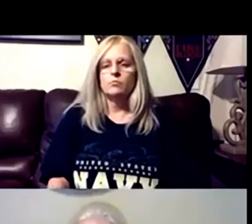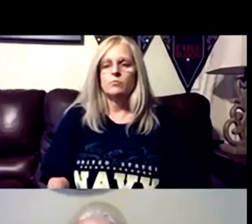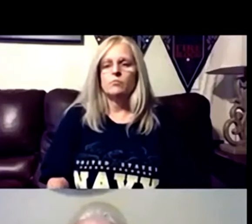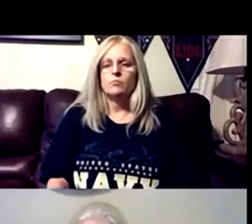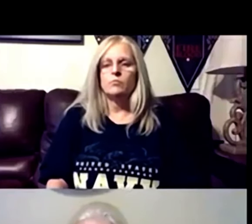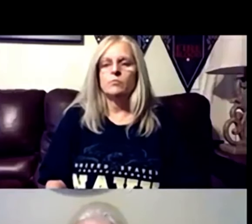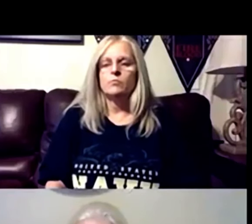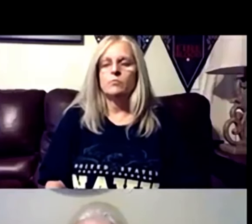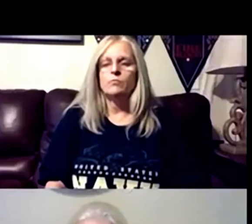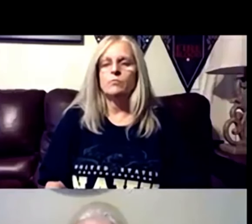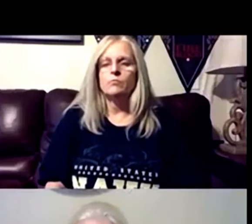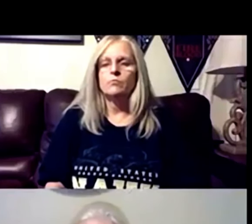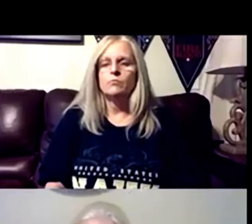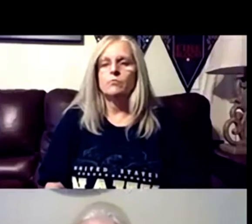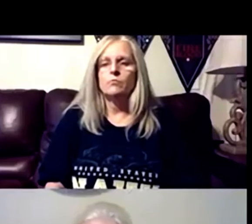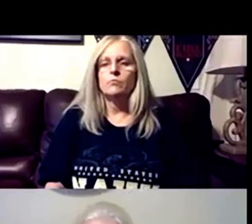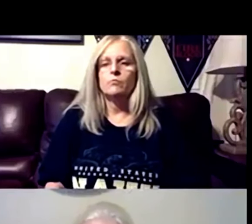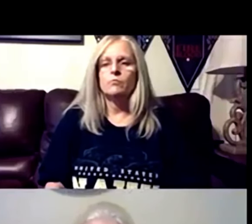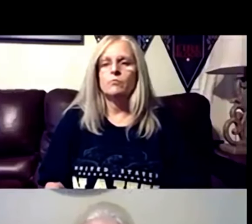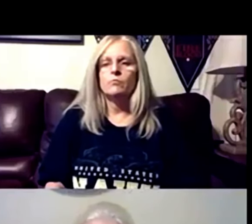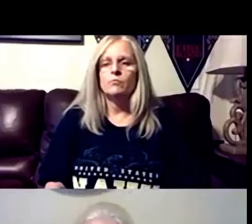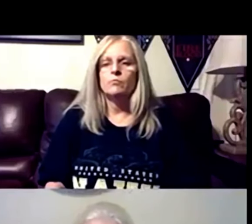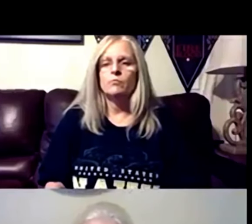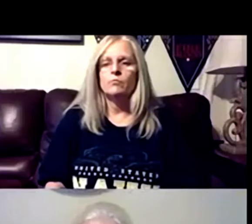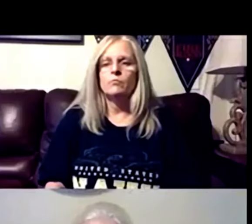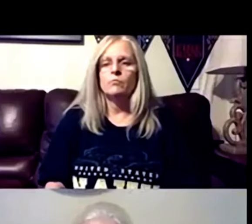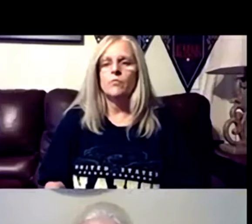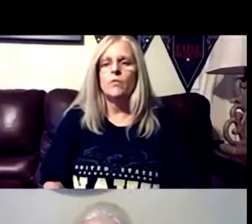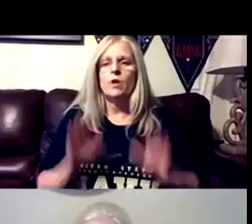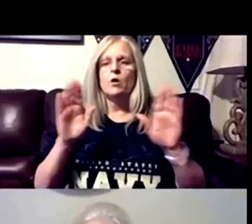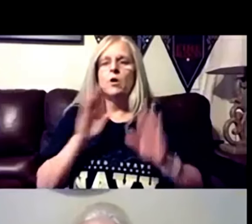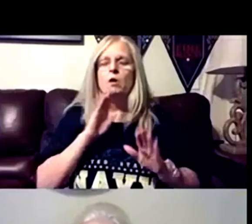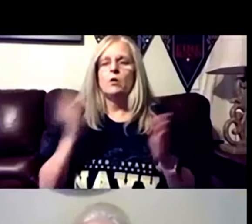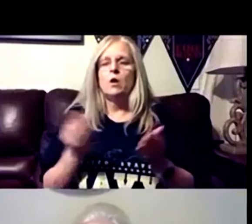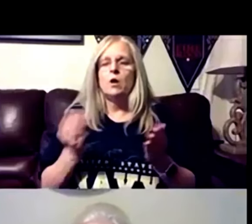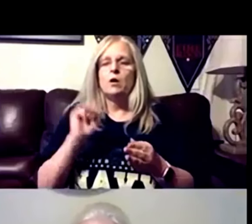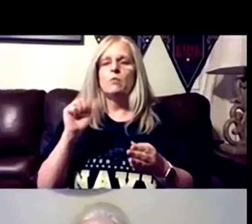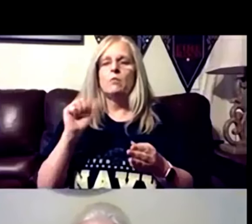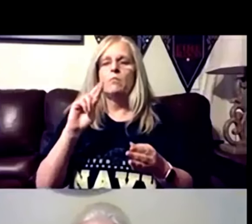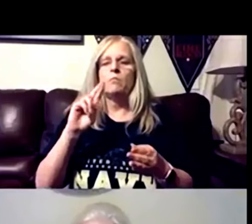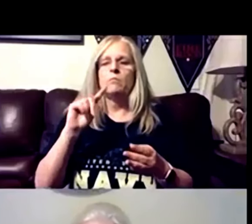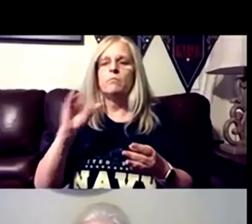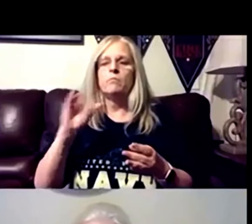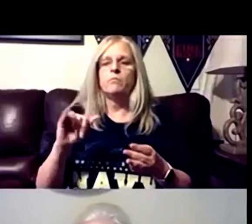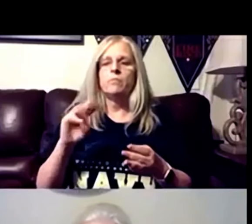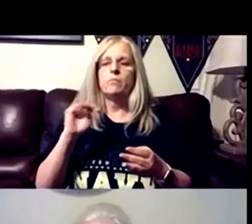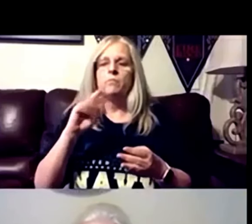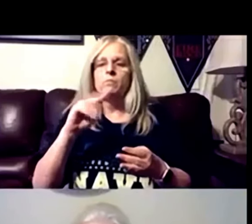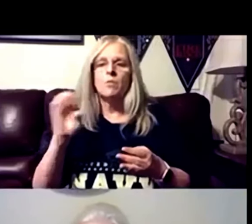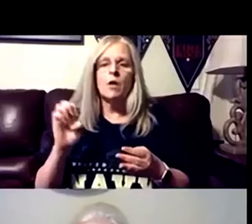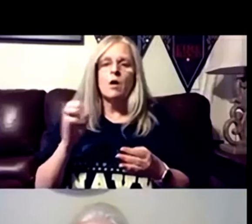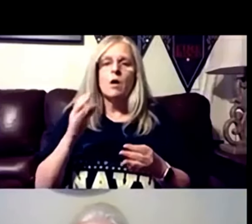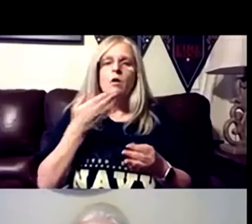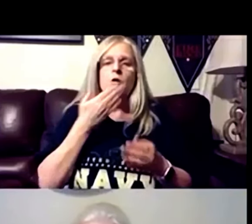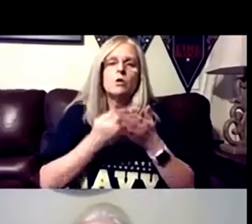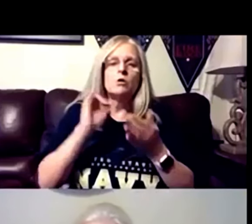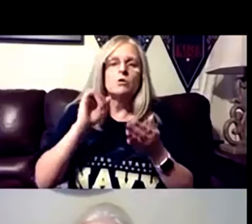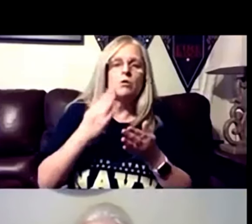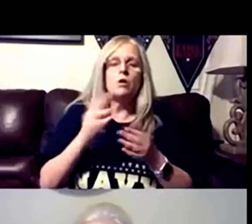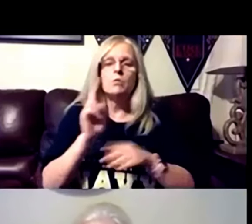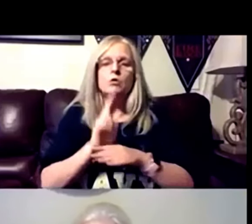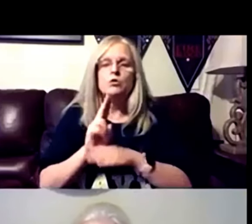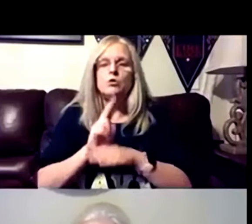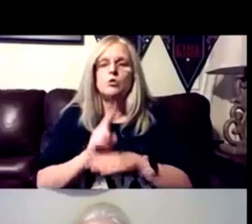There we go. Wow, great to be here, Marty. You know, Mike, excellent job as usual. You